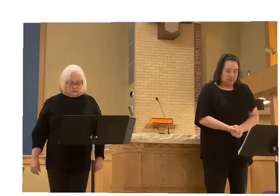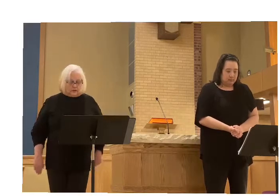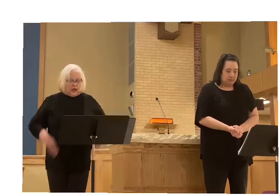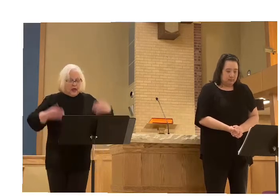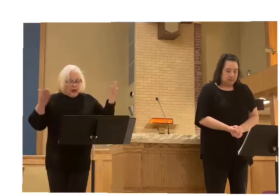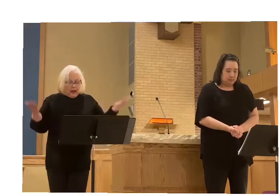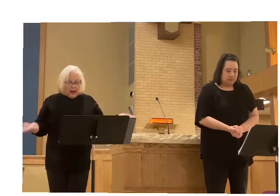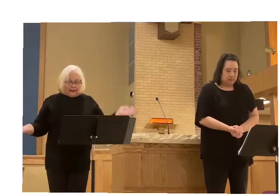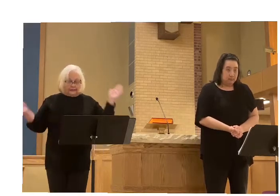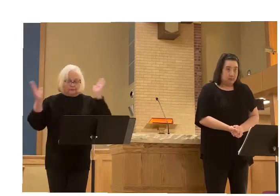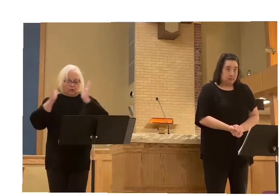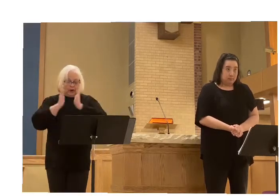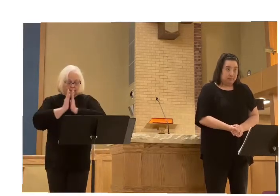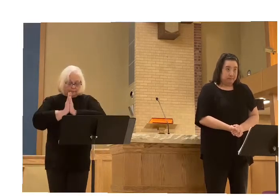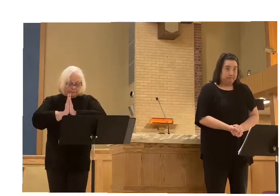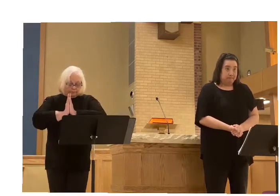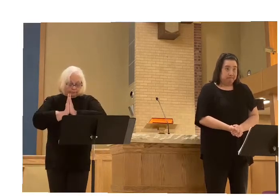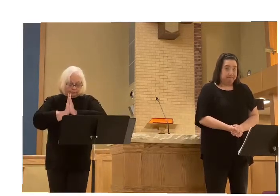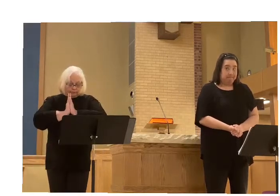Let us pray.